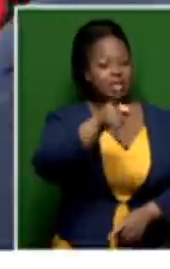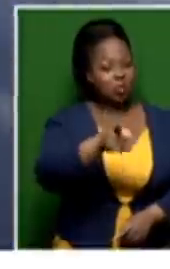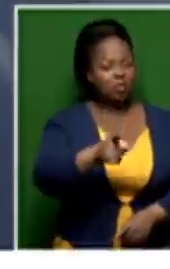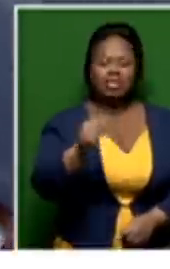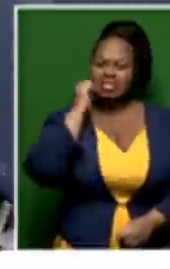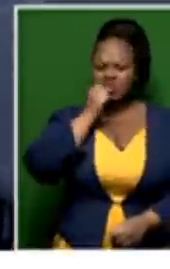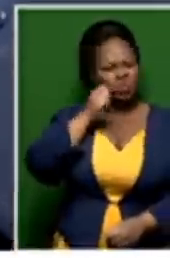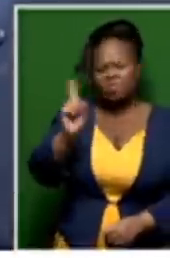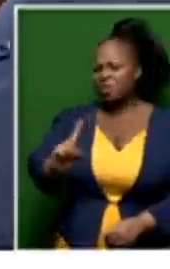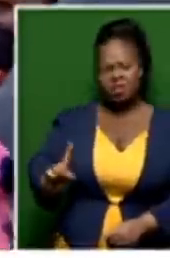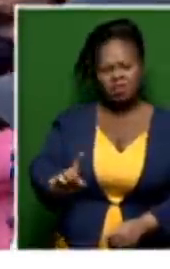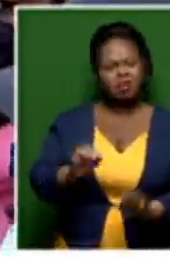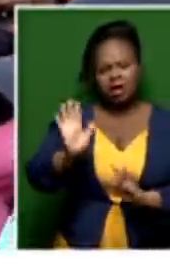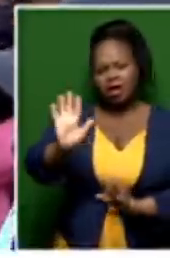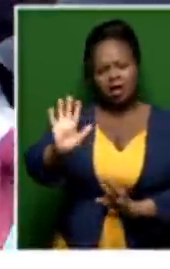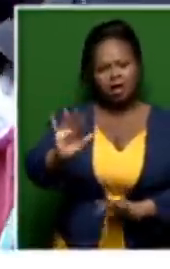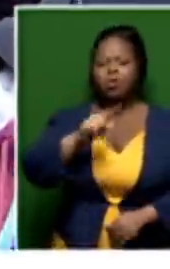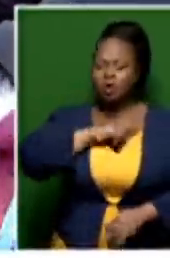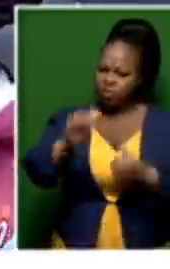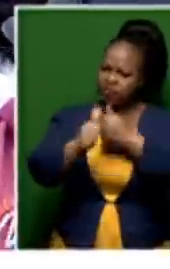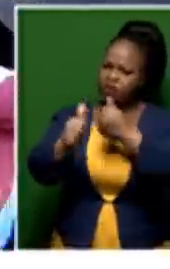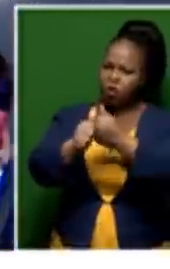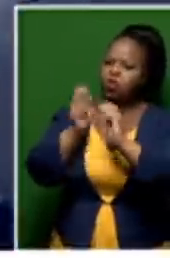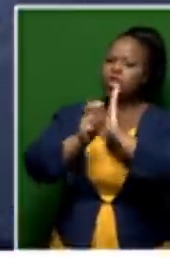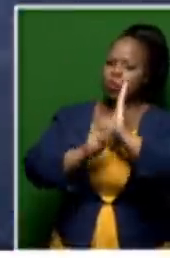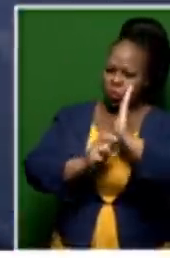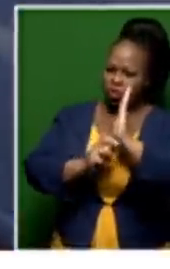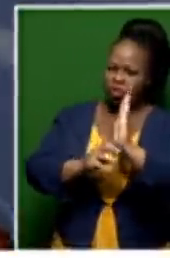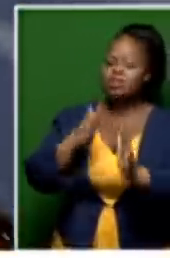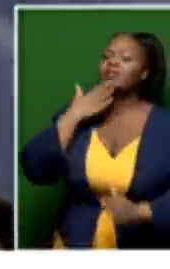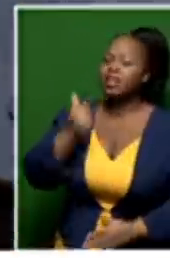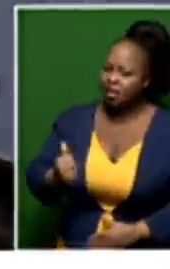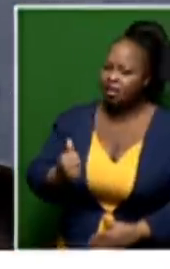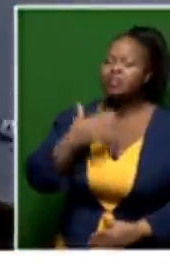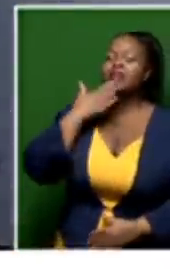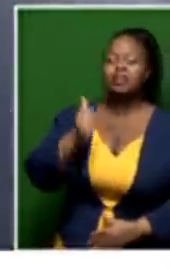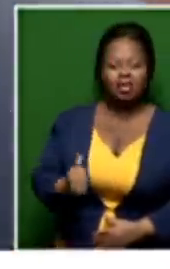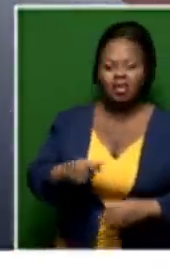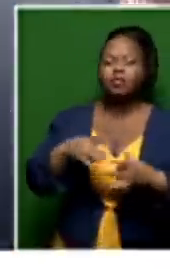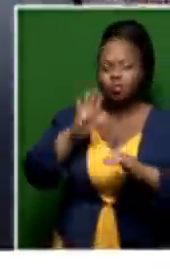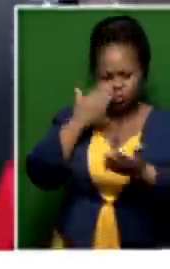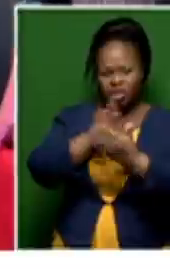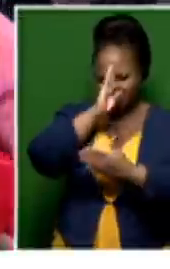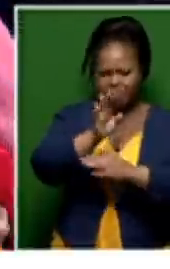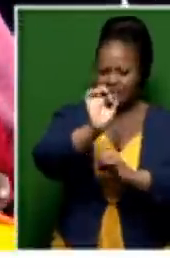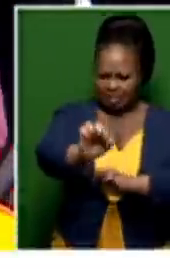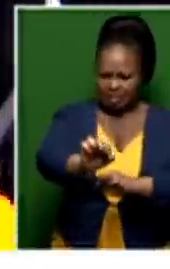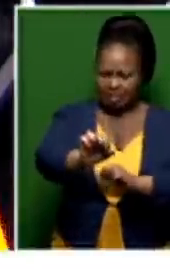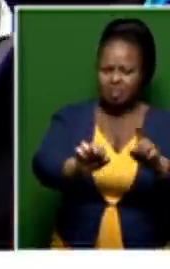So unfortunately, there is we have to abide by the rules. Siyacela, you can put your point across,